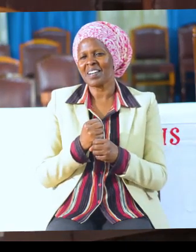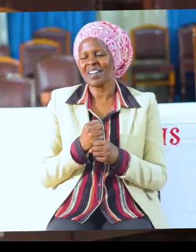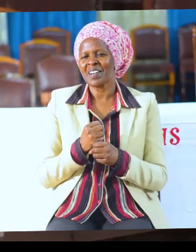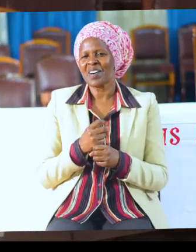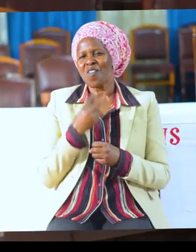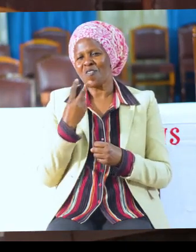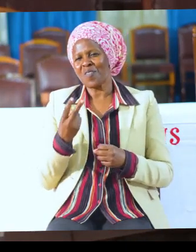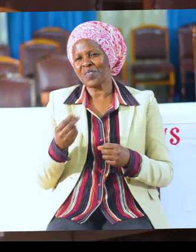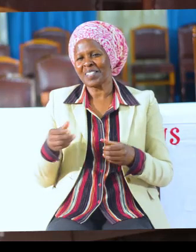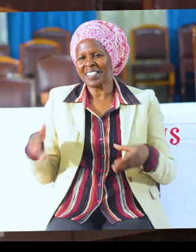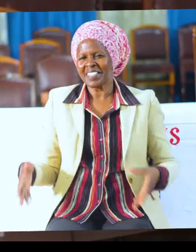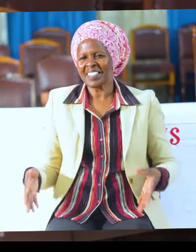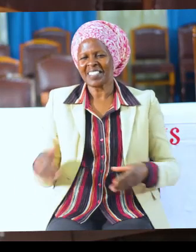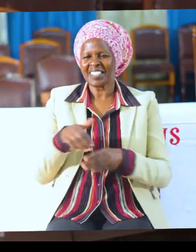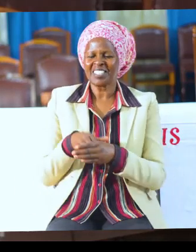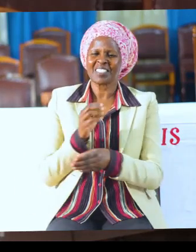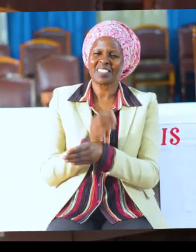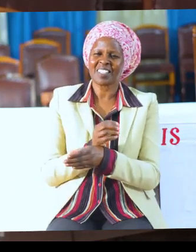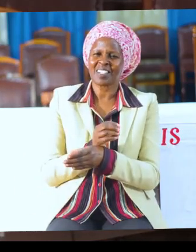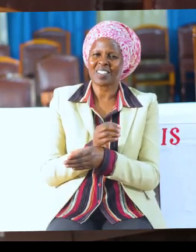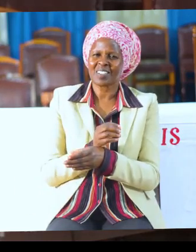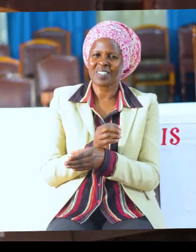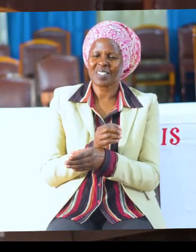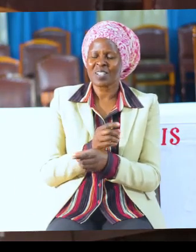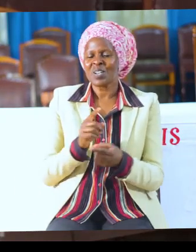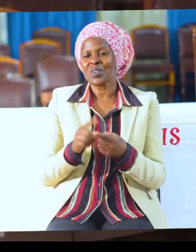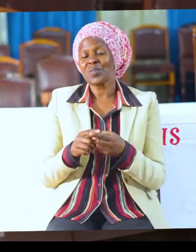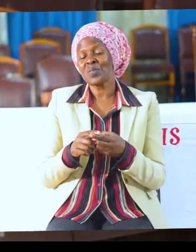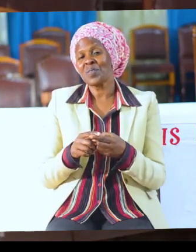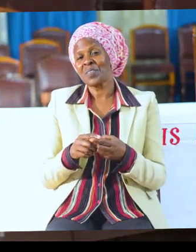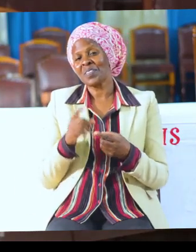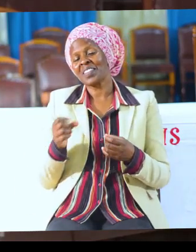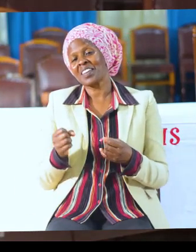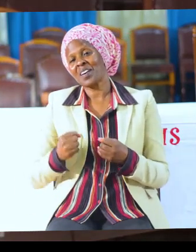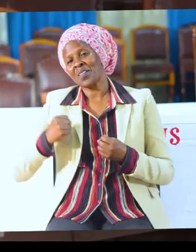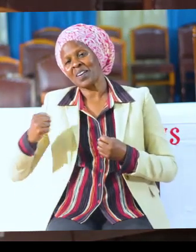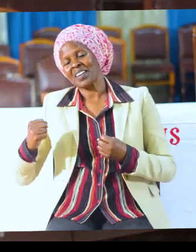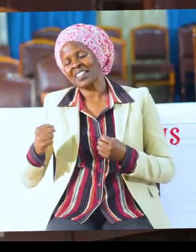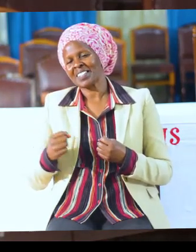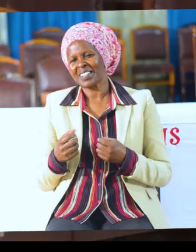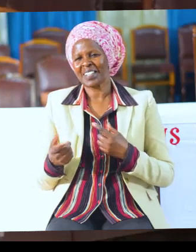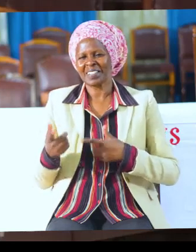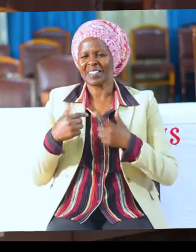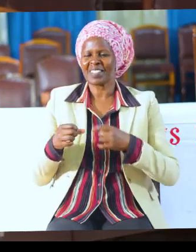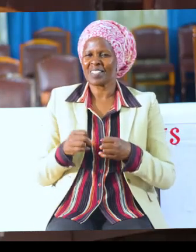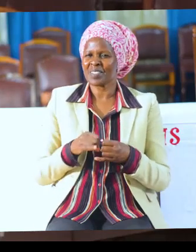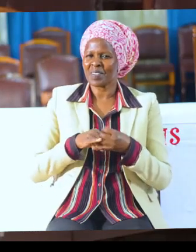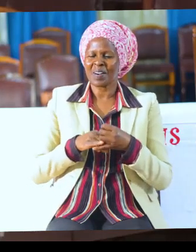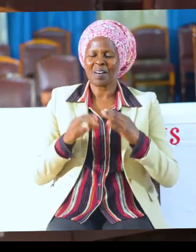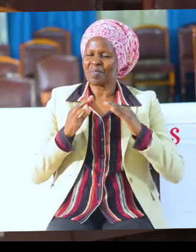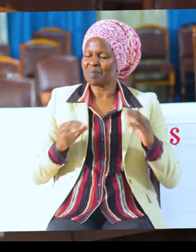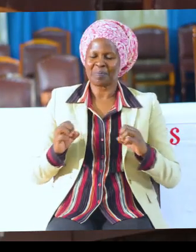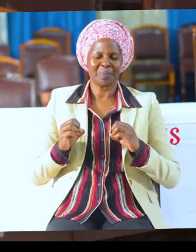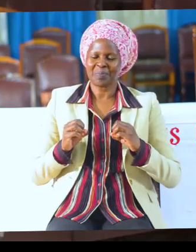God, even though they are not in the church, and even to the spouse that you are getting married to. People don't just get into the